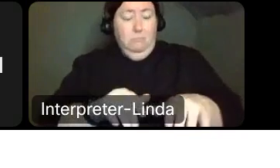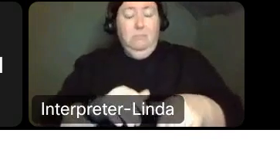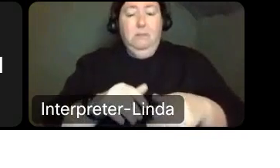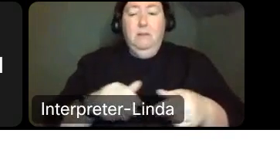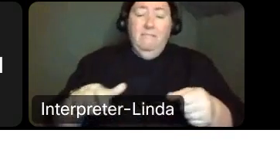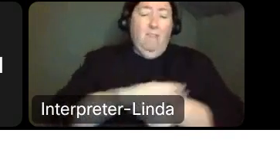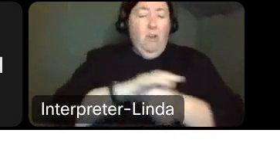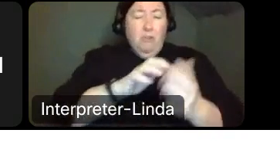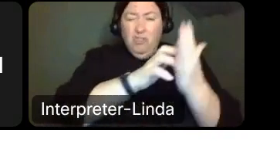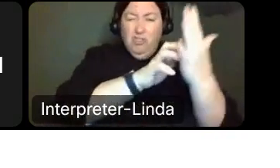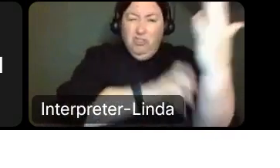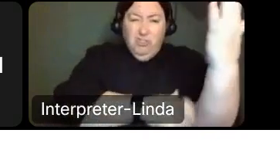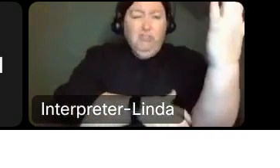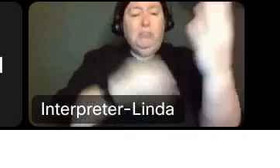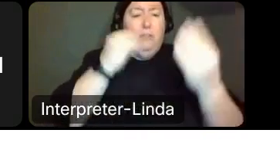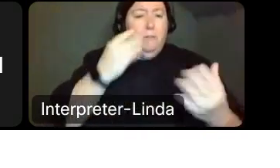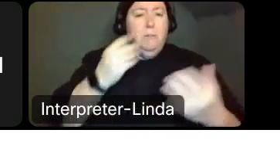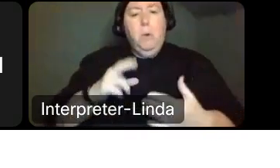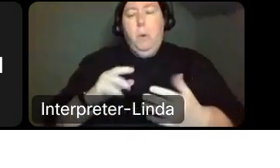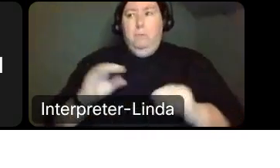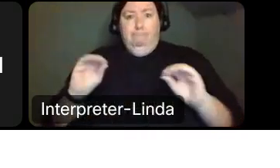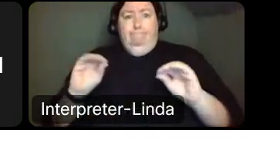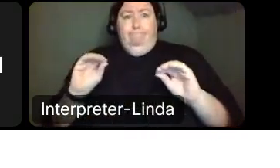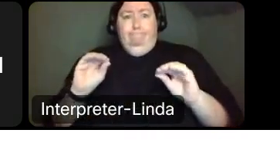full of information and data or whether there is virtually none.